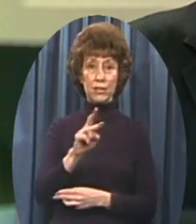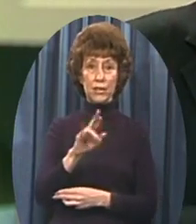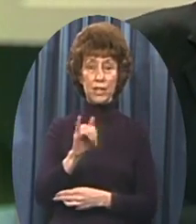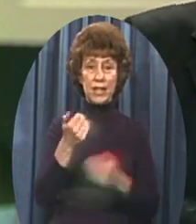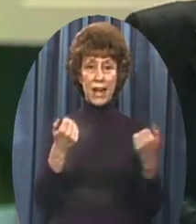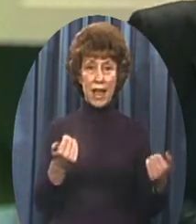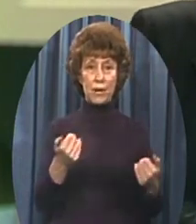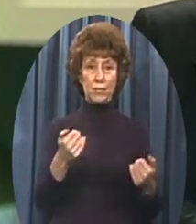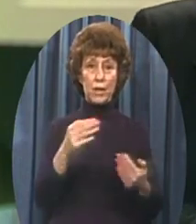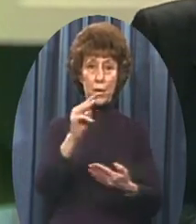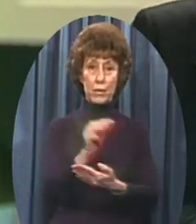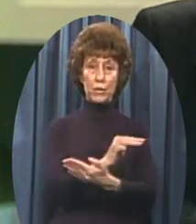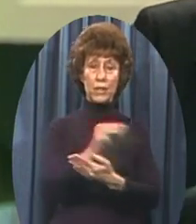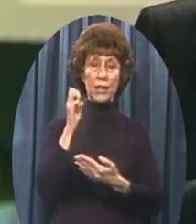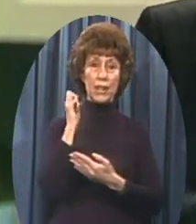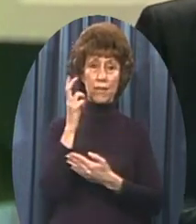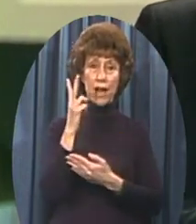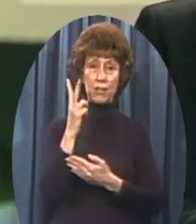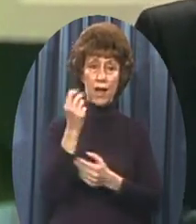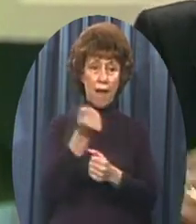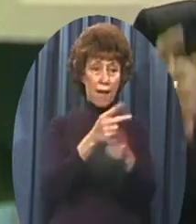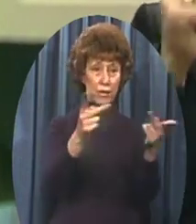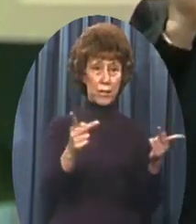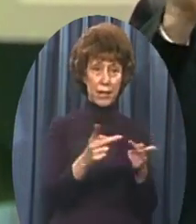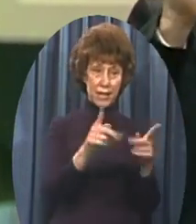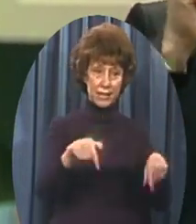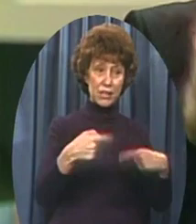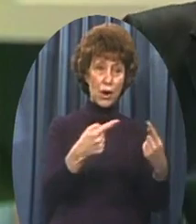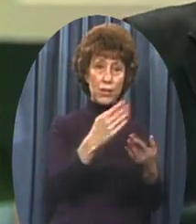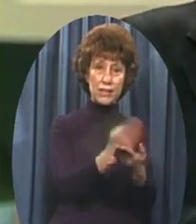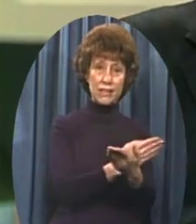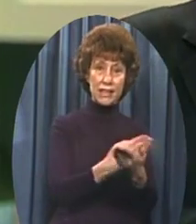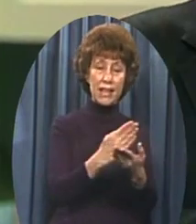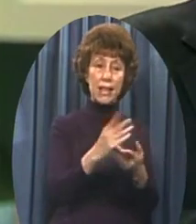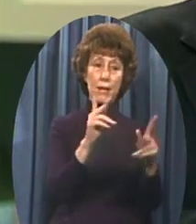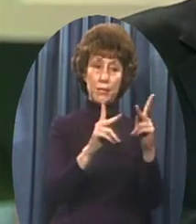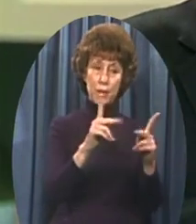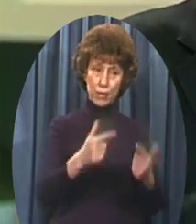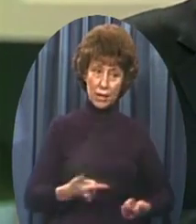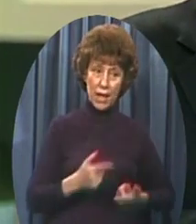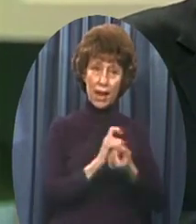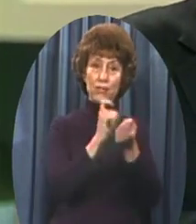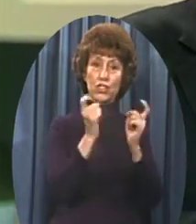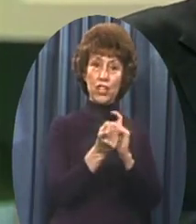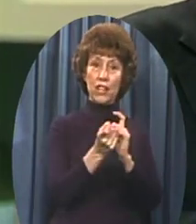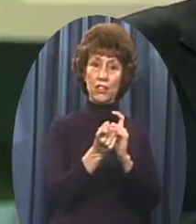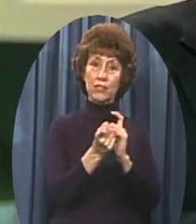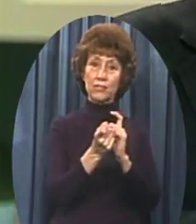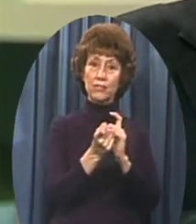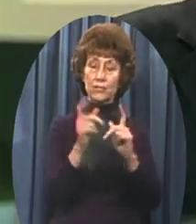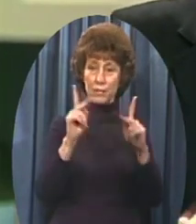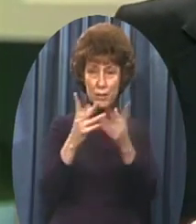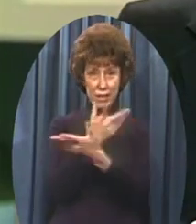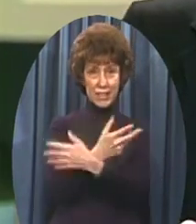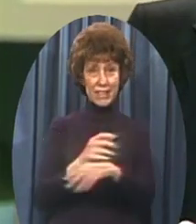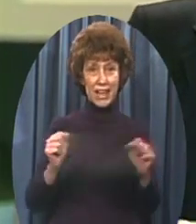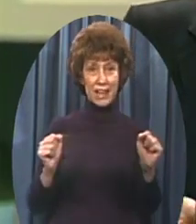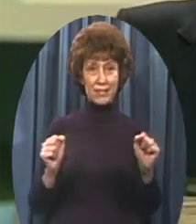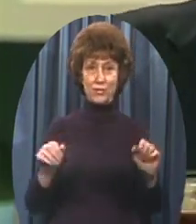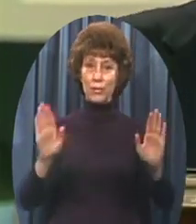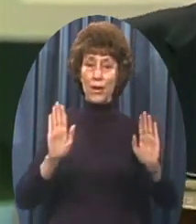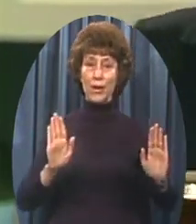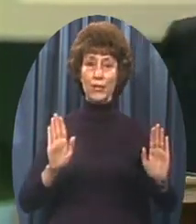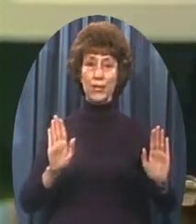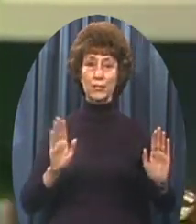Everywhere he sings, people get saved. Lives get changed. And that's what singing is all about. That's what gospel music is all about. So I want you to give a